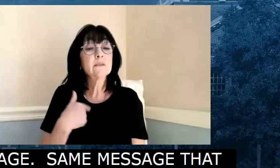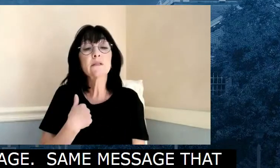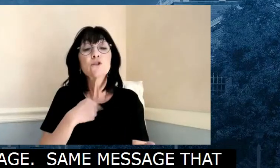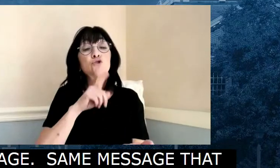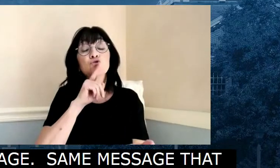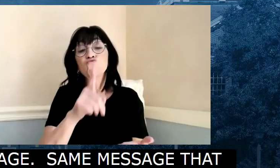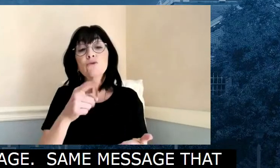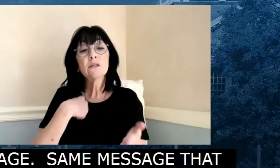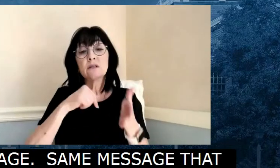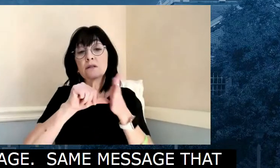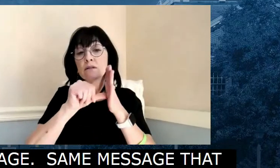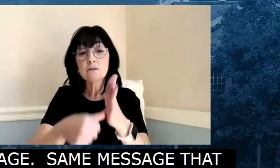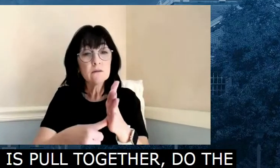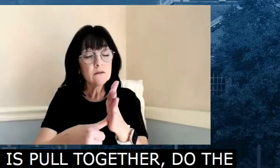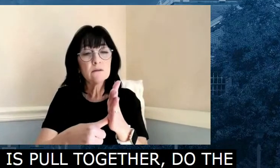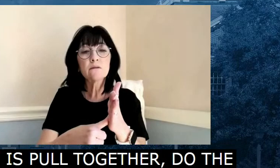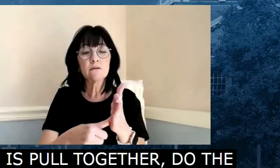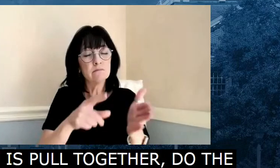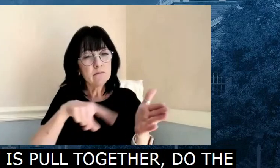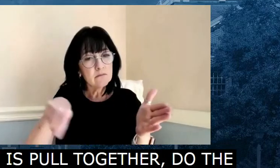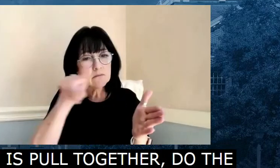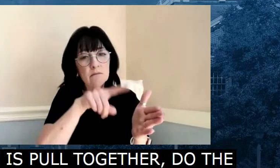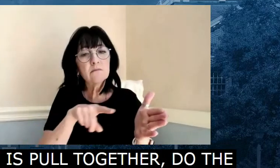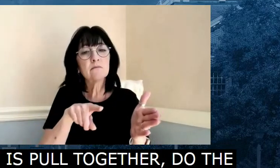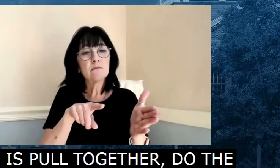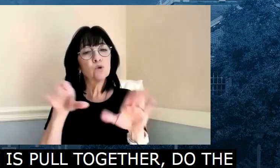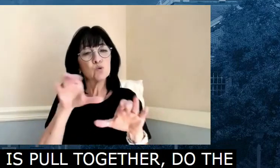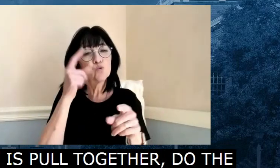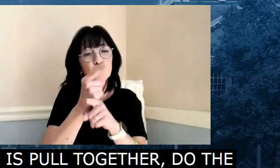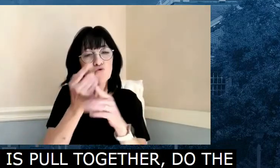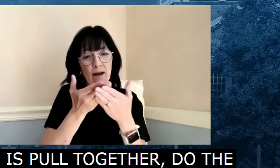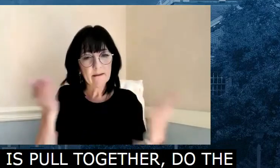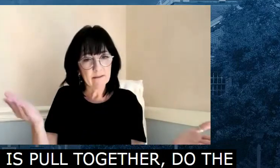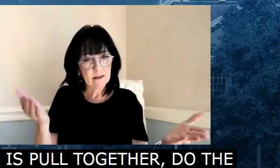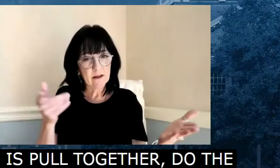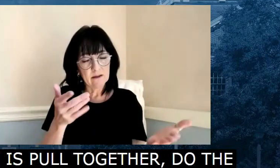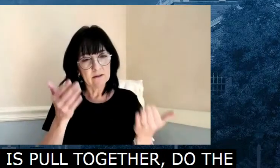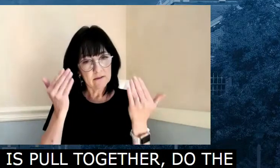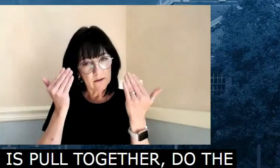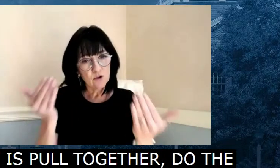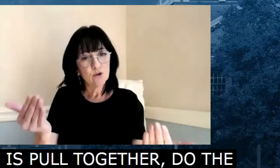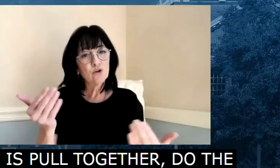the right thing, get vaccinated. It's an easy thing to do now,